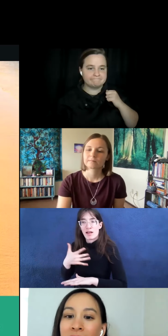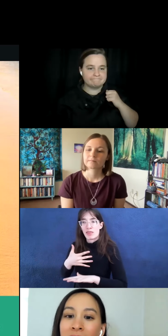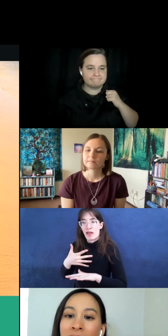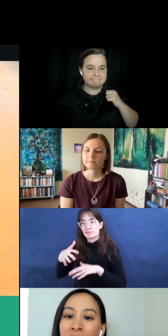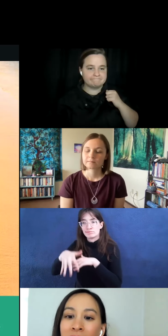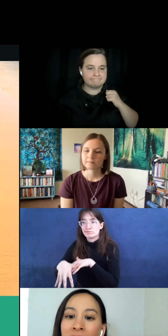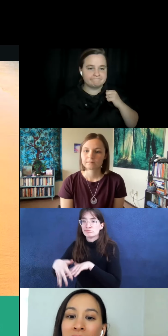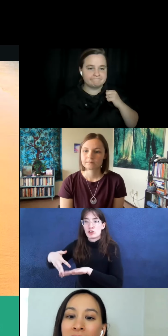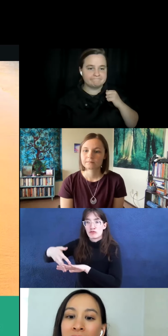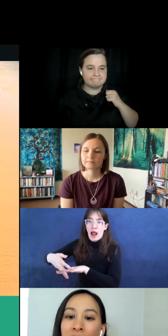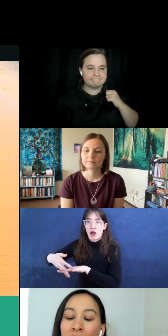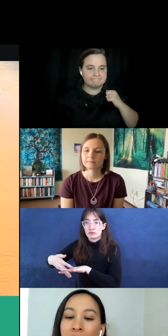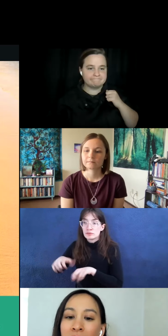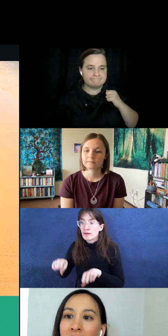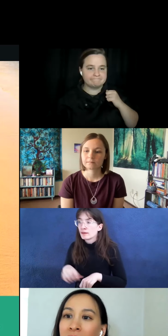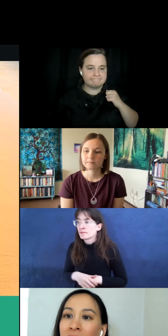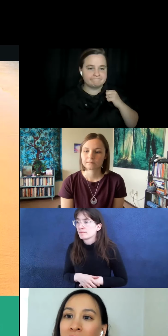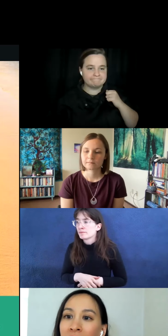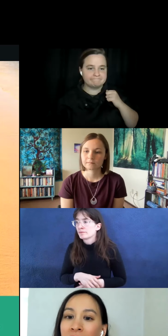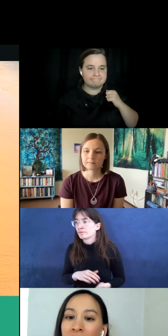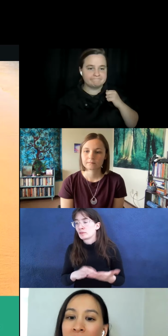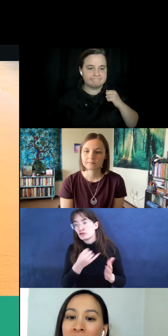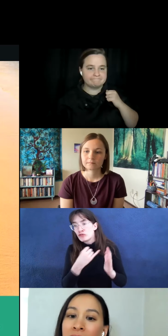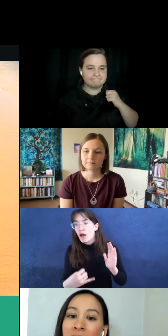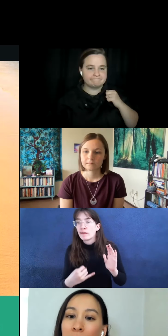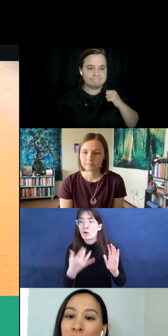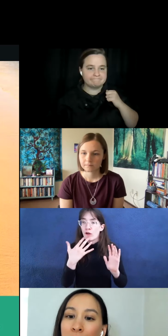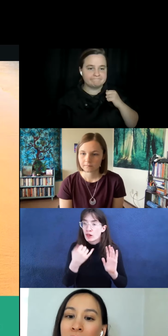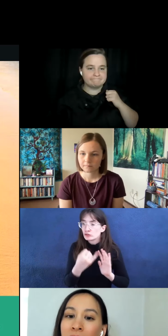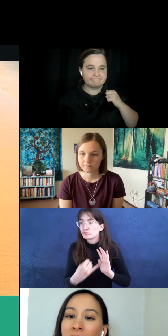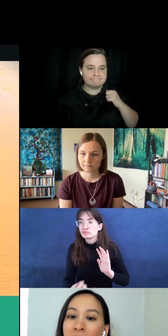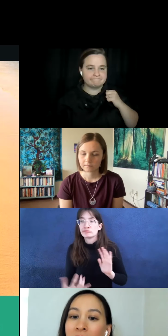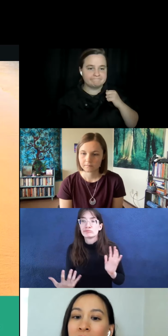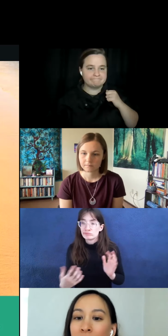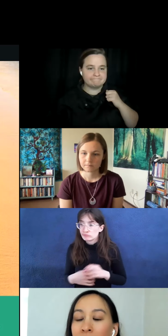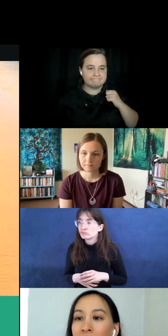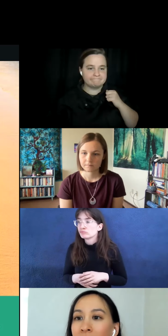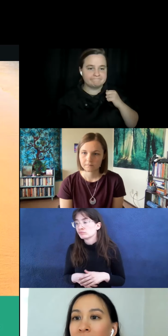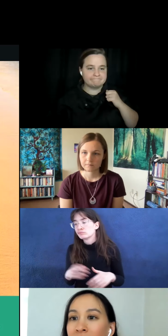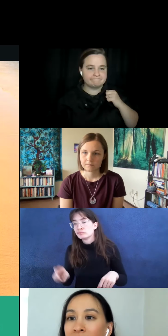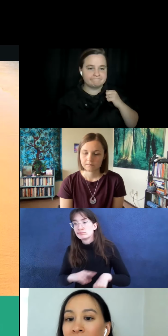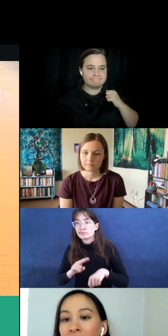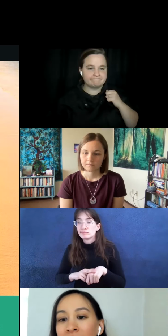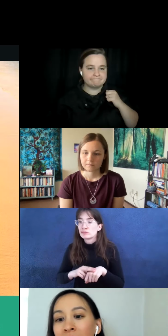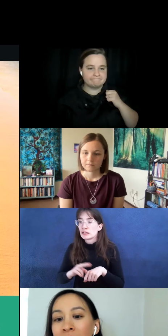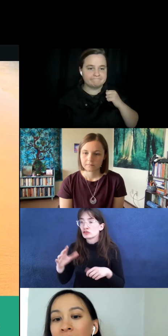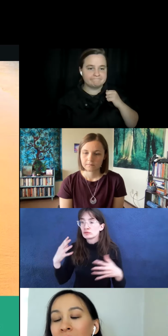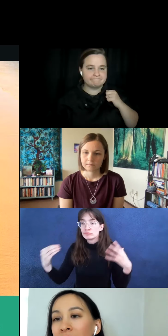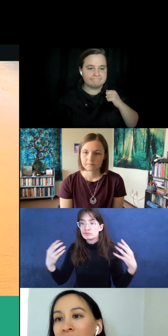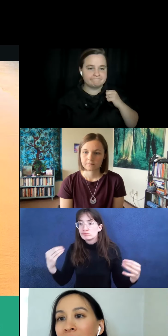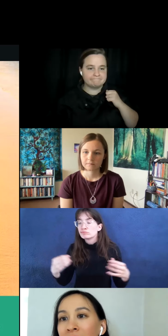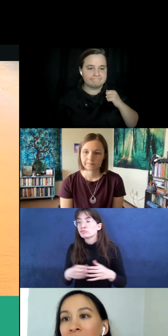yes. So you've seen, yeah, some nature ones, artistic, somatic,